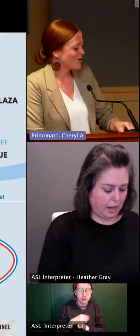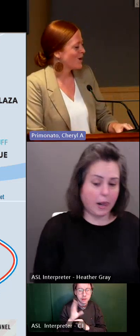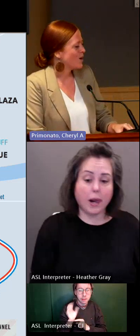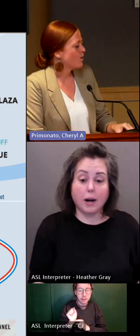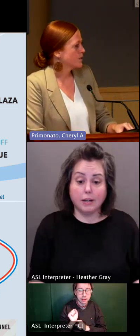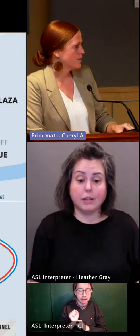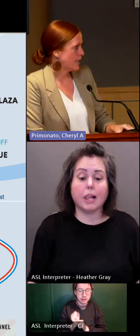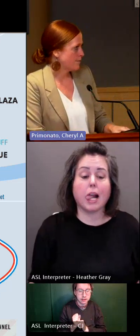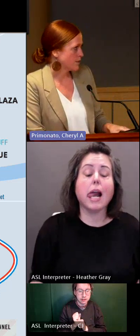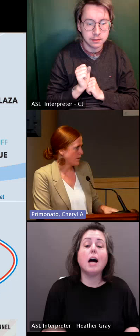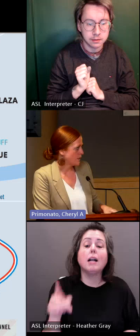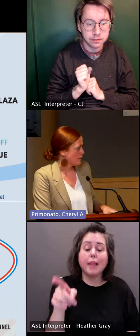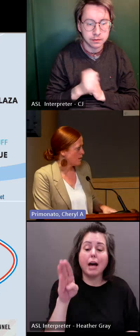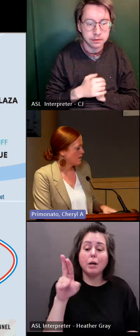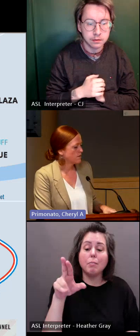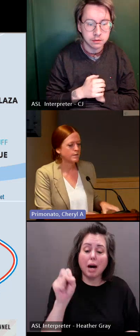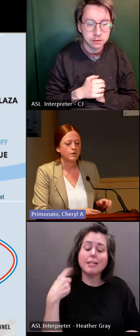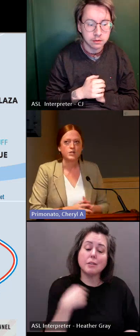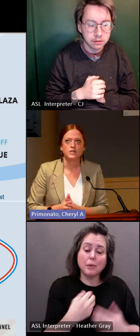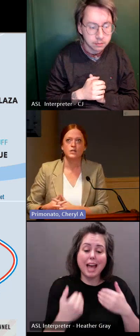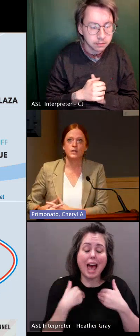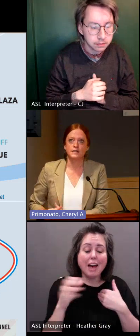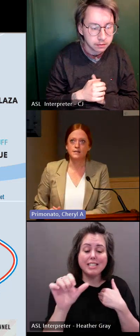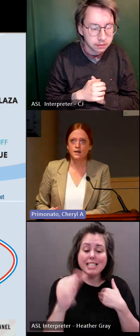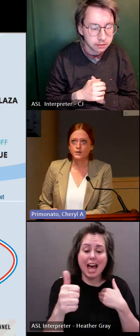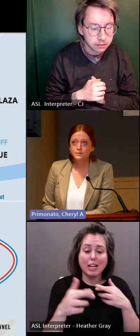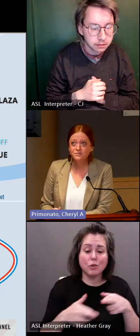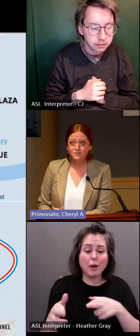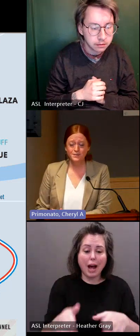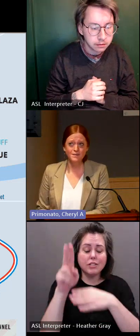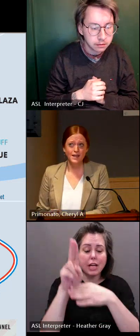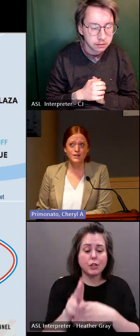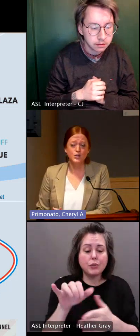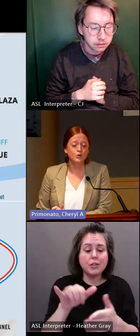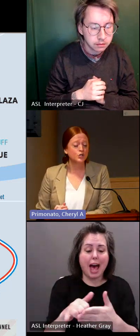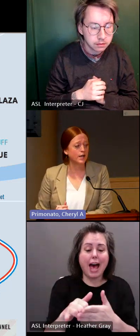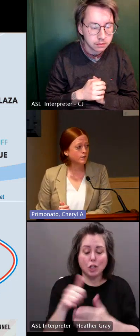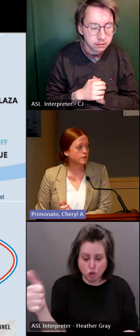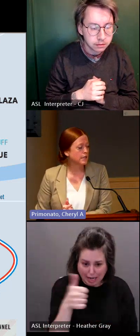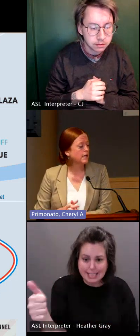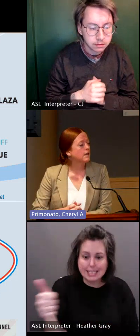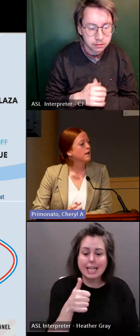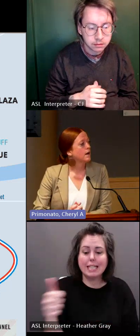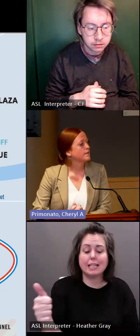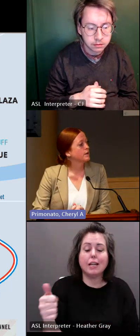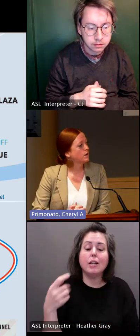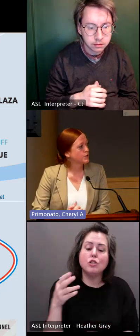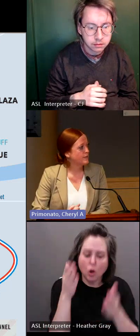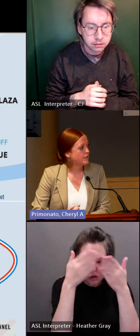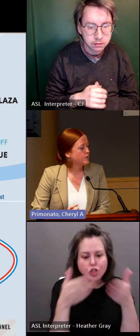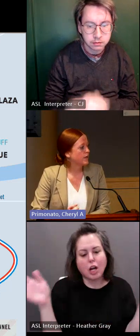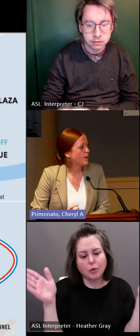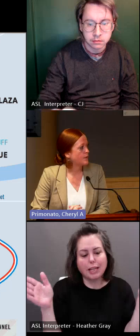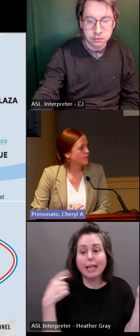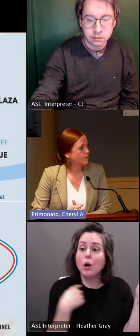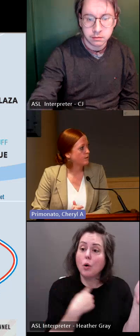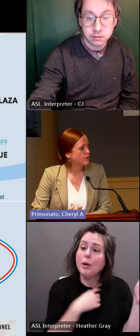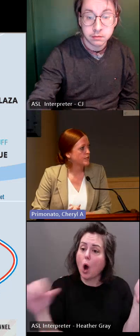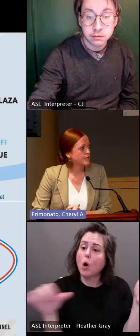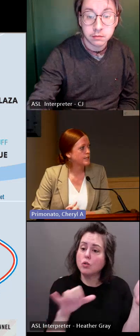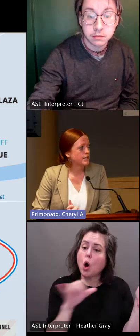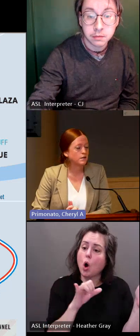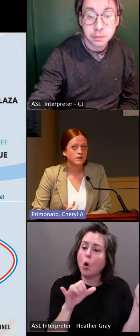Buses. So we also have 10 bus routes that use the Mount Washington Transit Tunnel. And so generally, they will also be detouring up